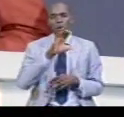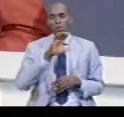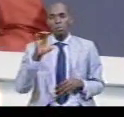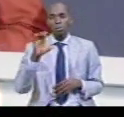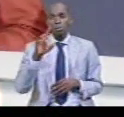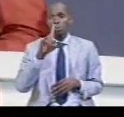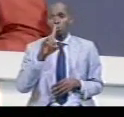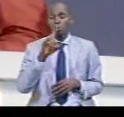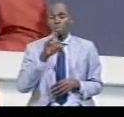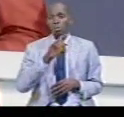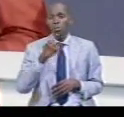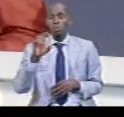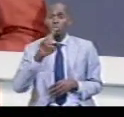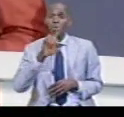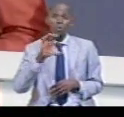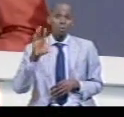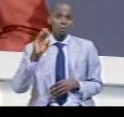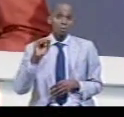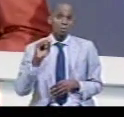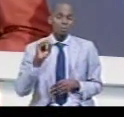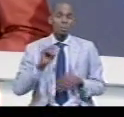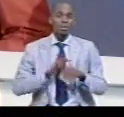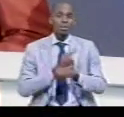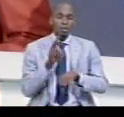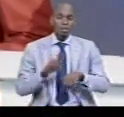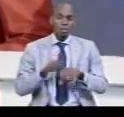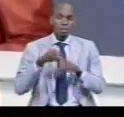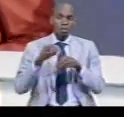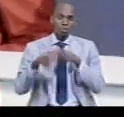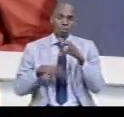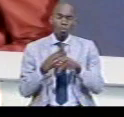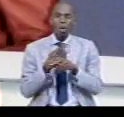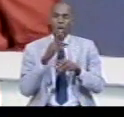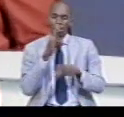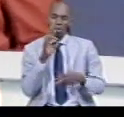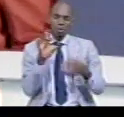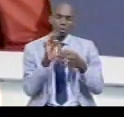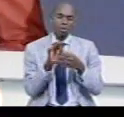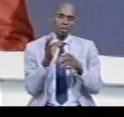everybody can be connected to the program to receive blessings from the Lord.